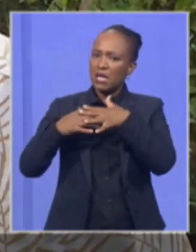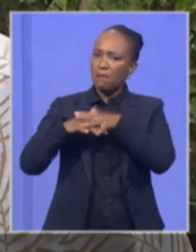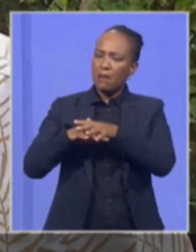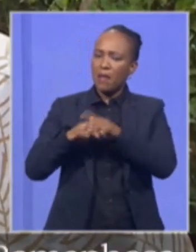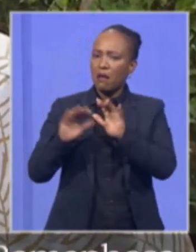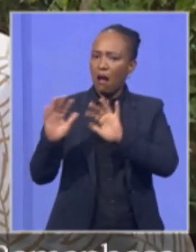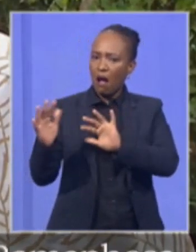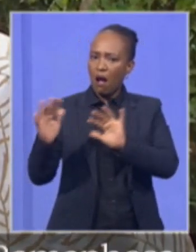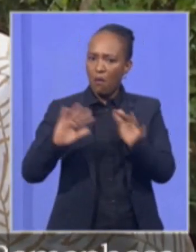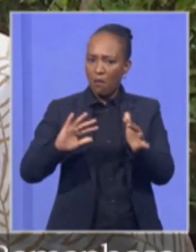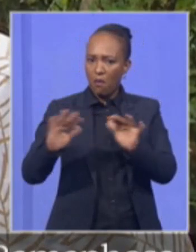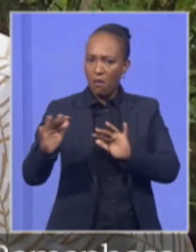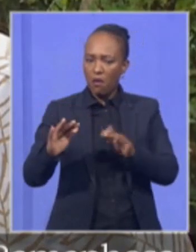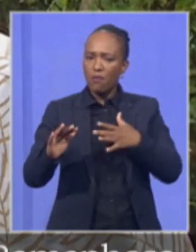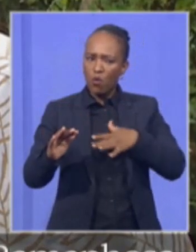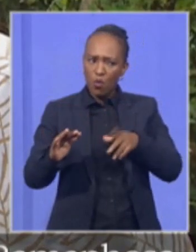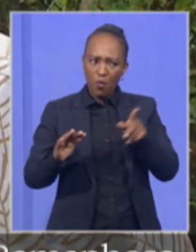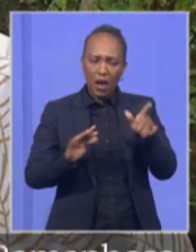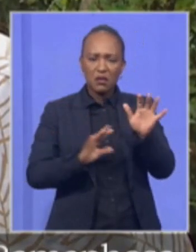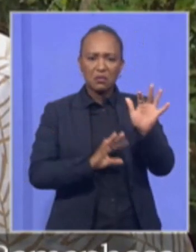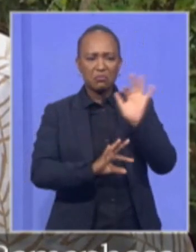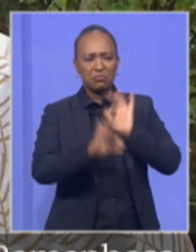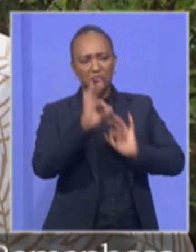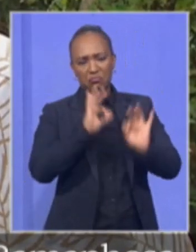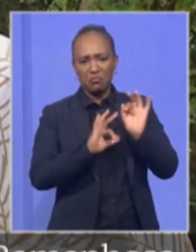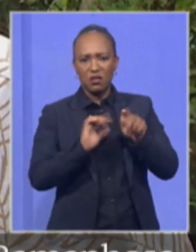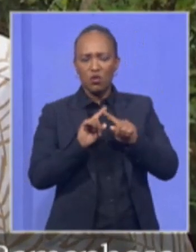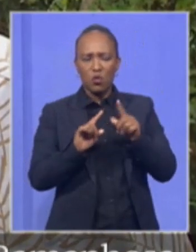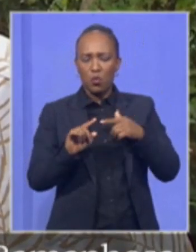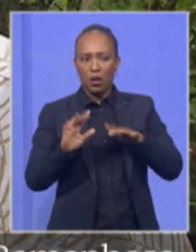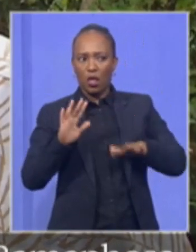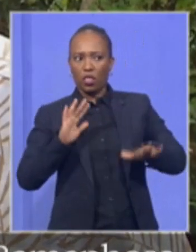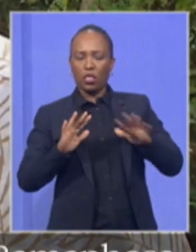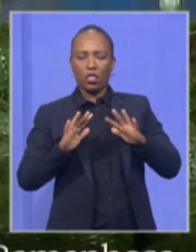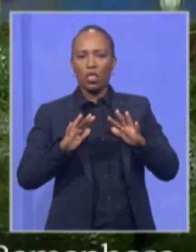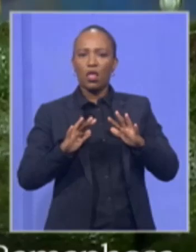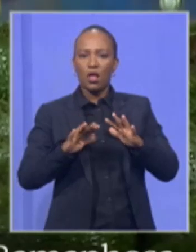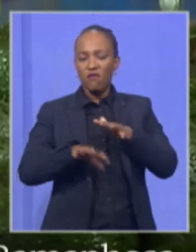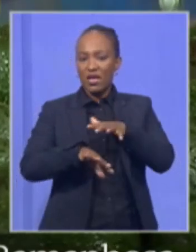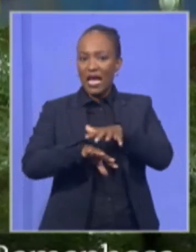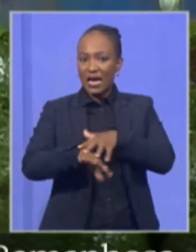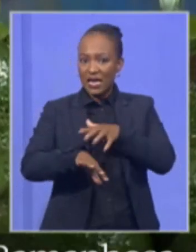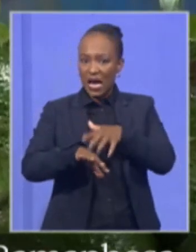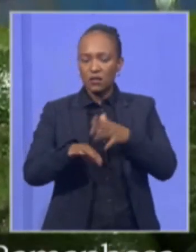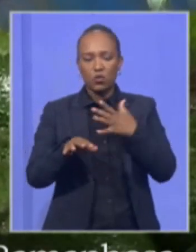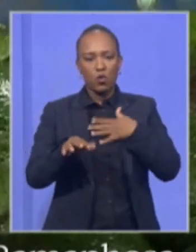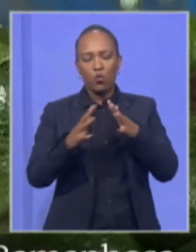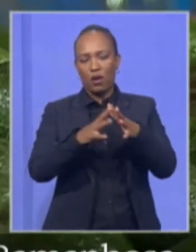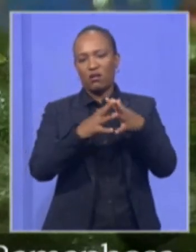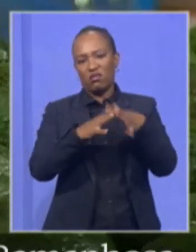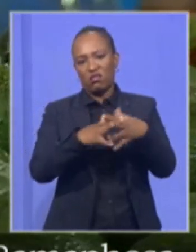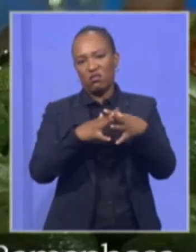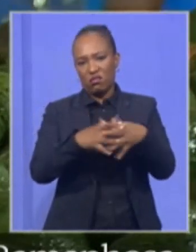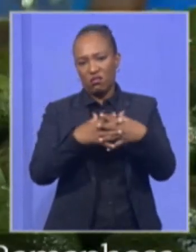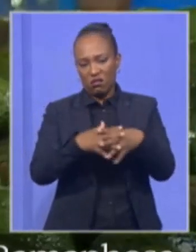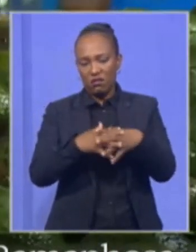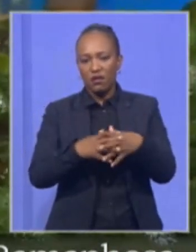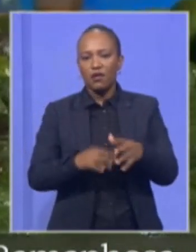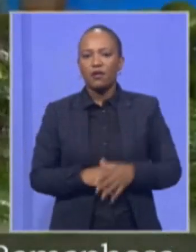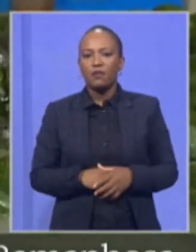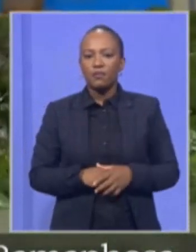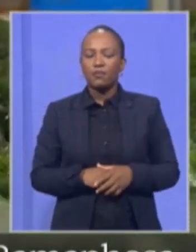re duma gore a e beetlie gore e se ke ya re khosetša mathata ka mo agricultural sector. Afrika Borwa e na le balemi ba ka